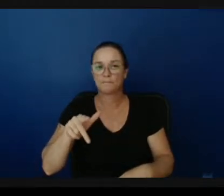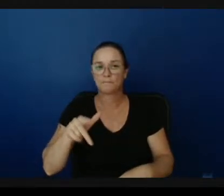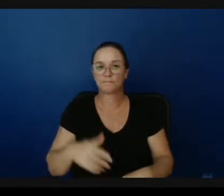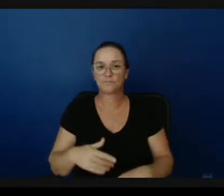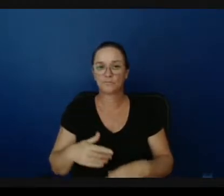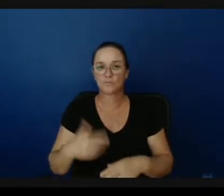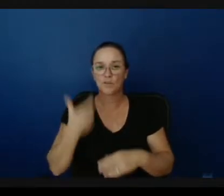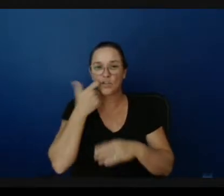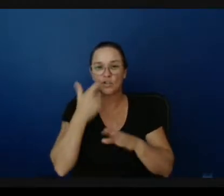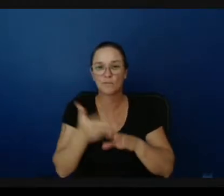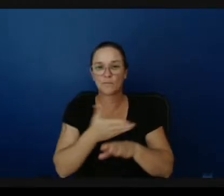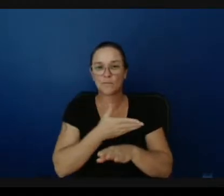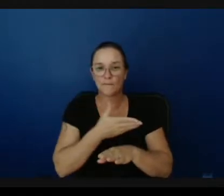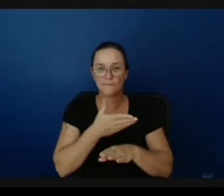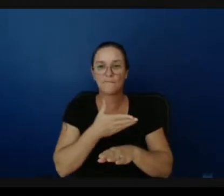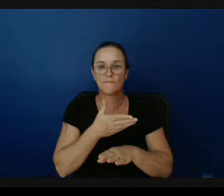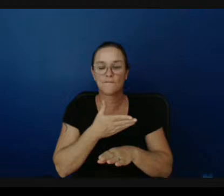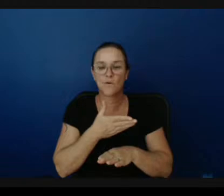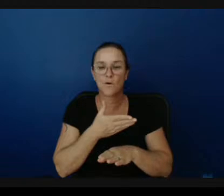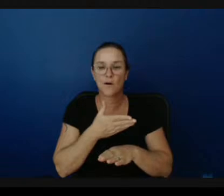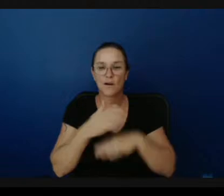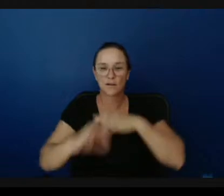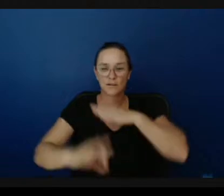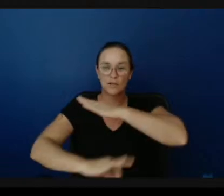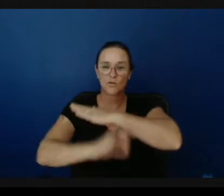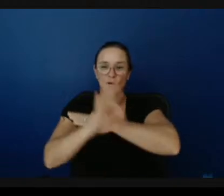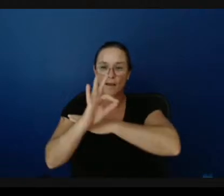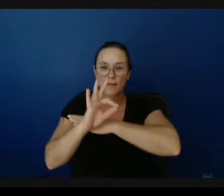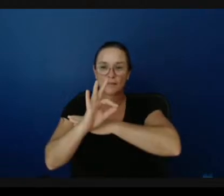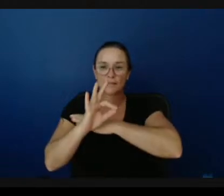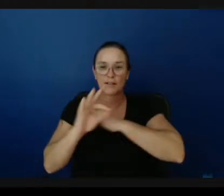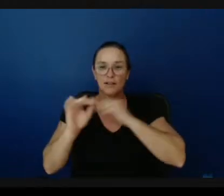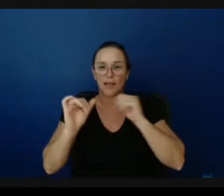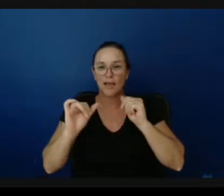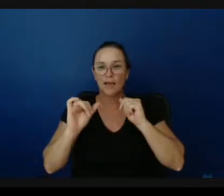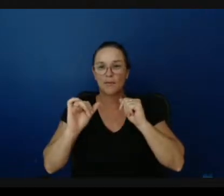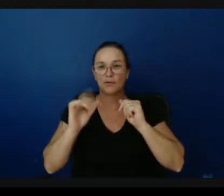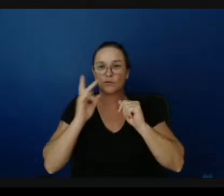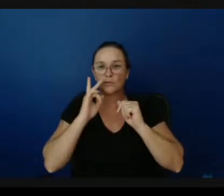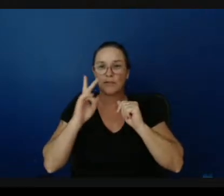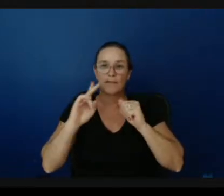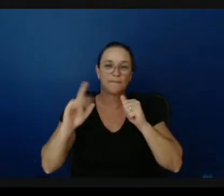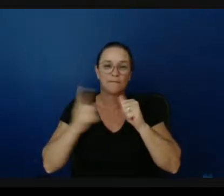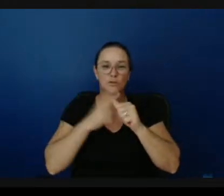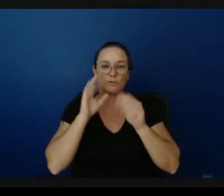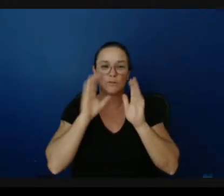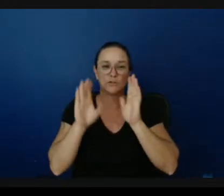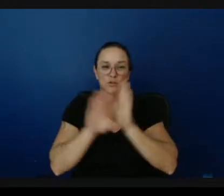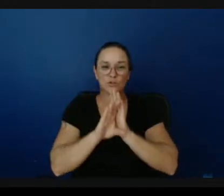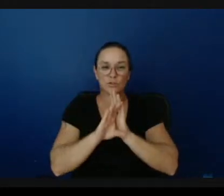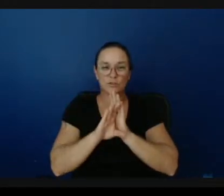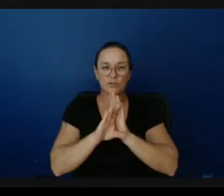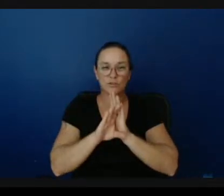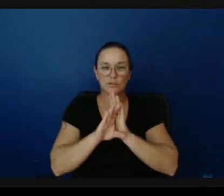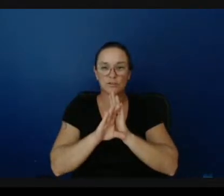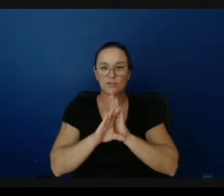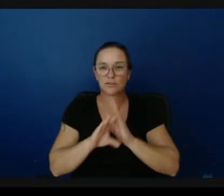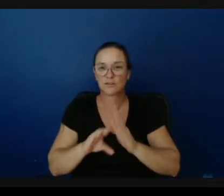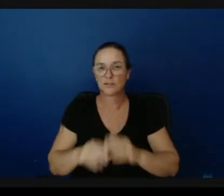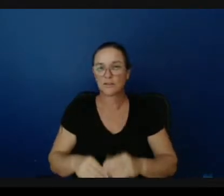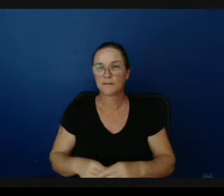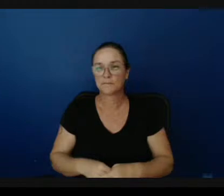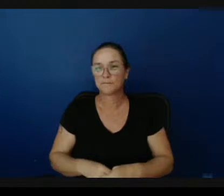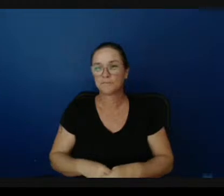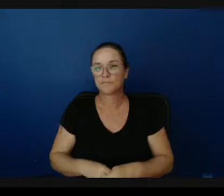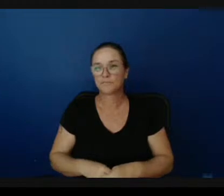before daybreak, I believe. And then being able to get, these are the first images that, outside of us capturing USGS, these were the first